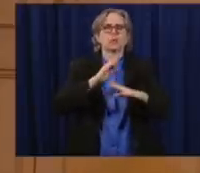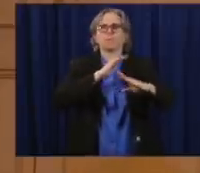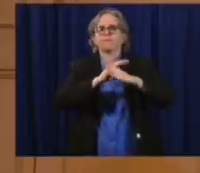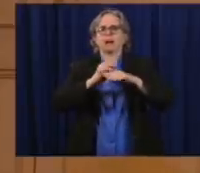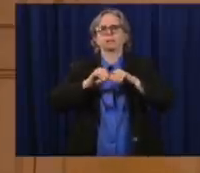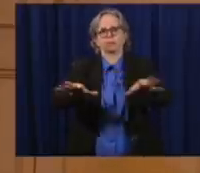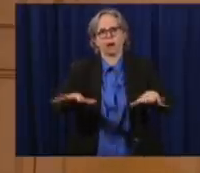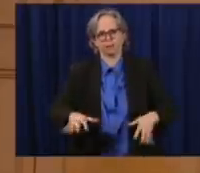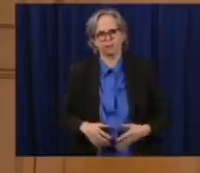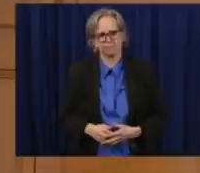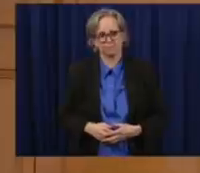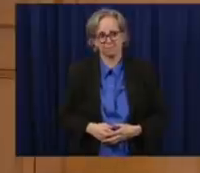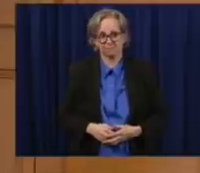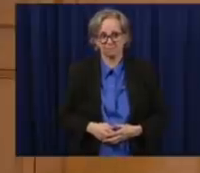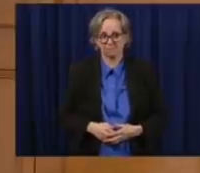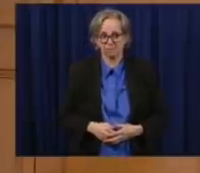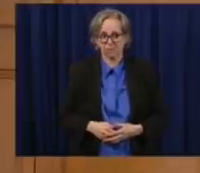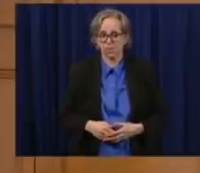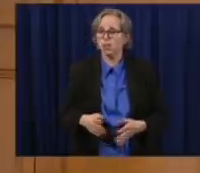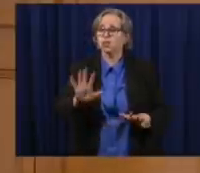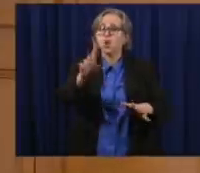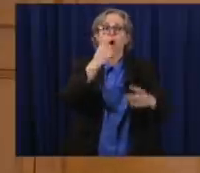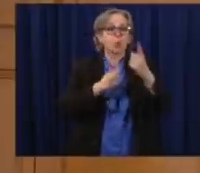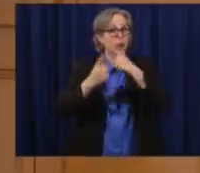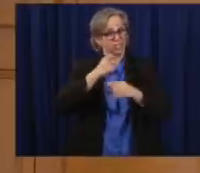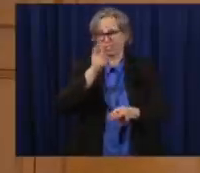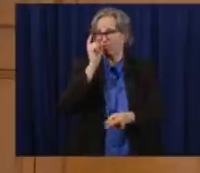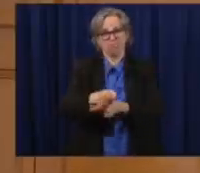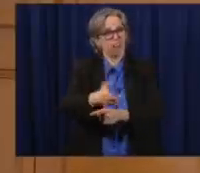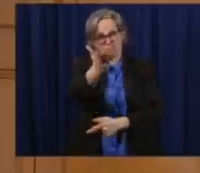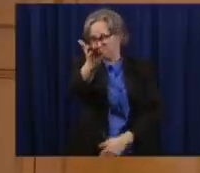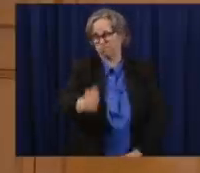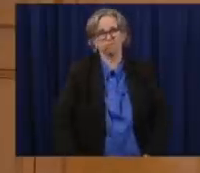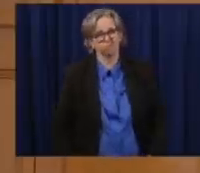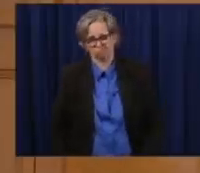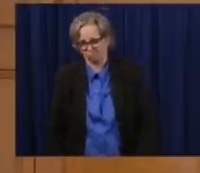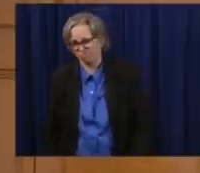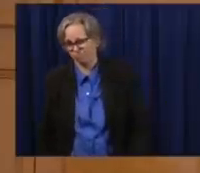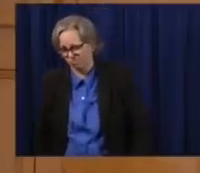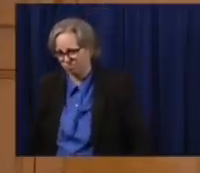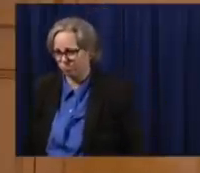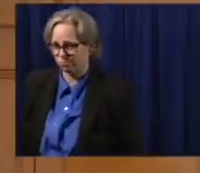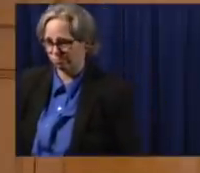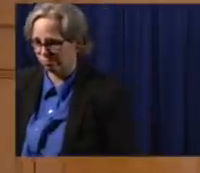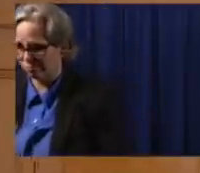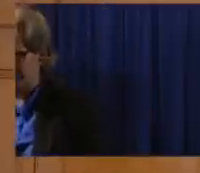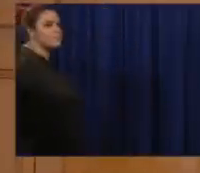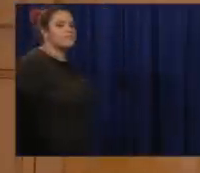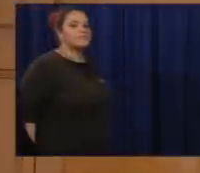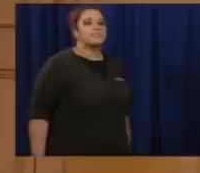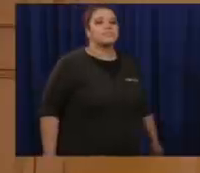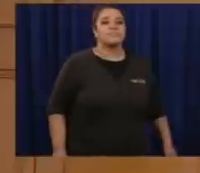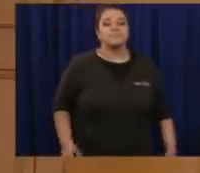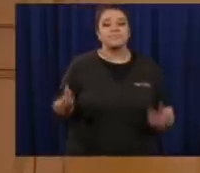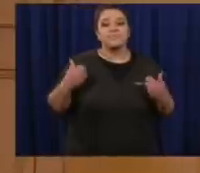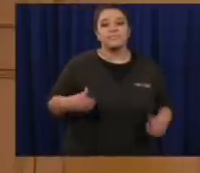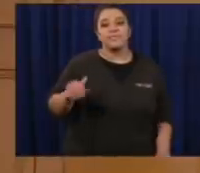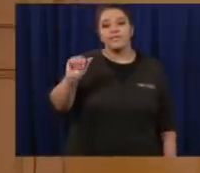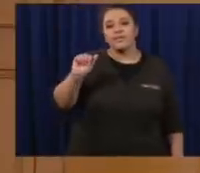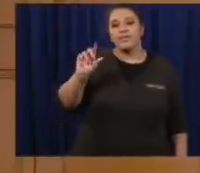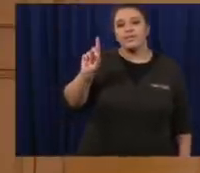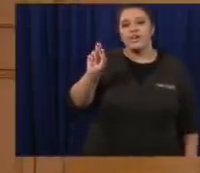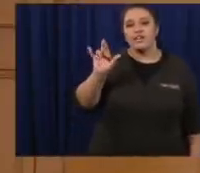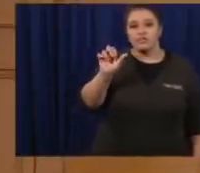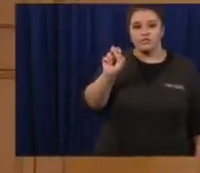you're asking are right. All right, thank you. Adrienne Robbins, NBC4, and my question's